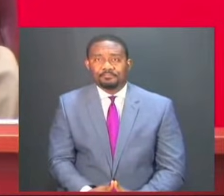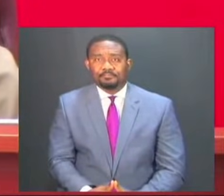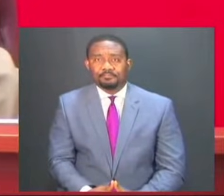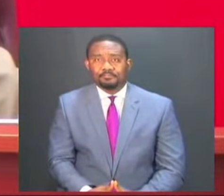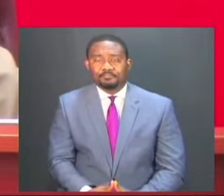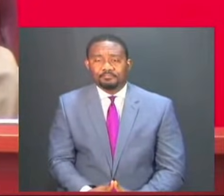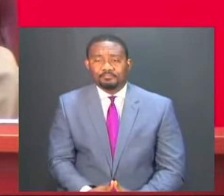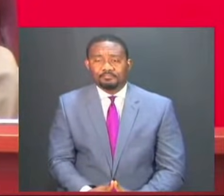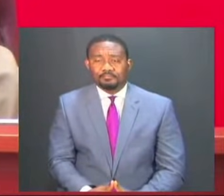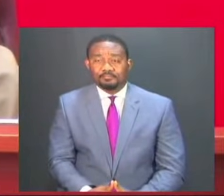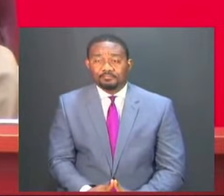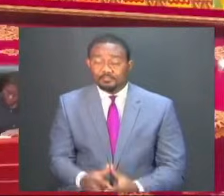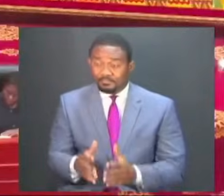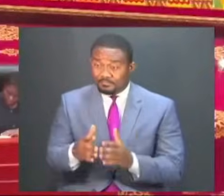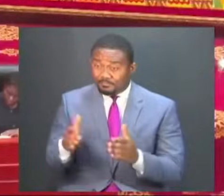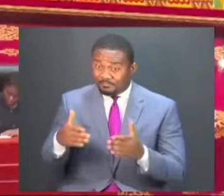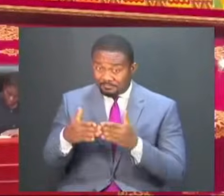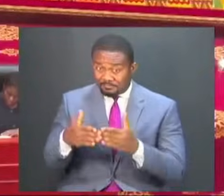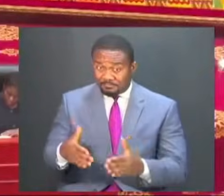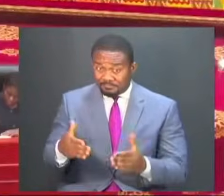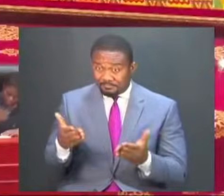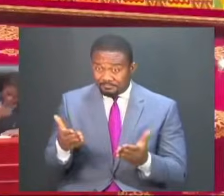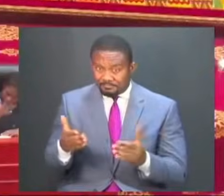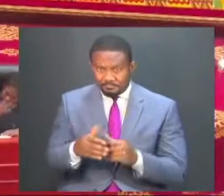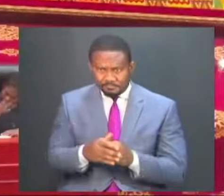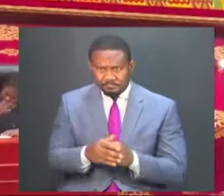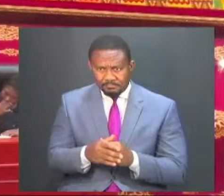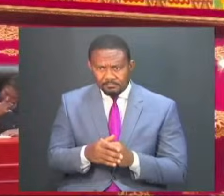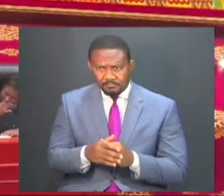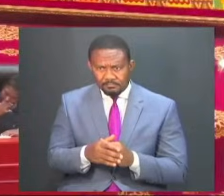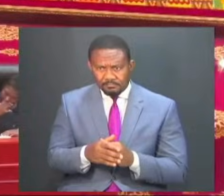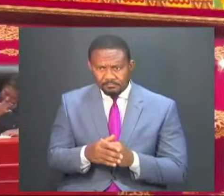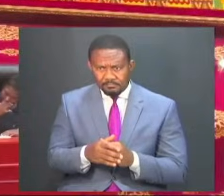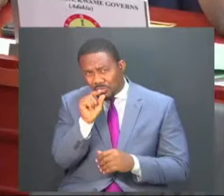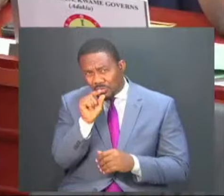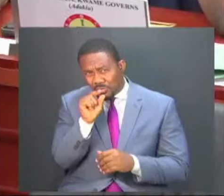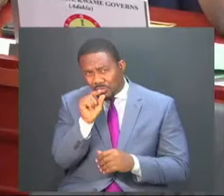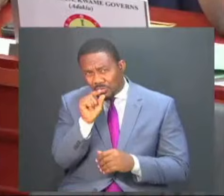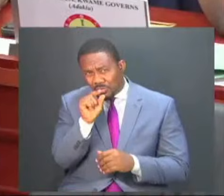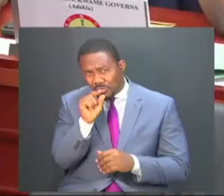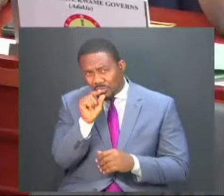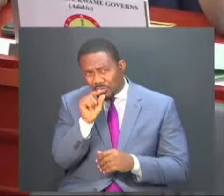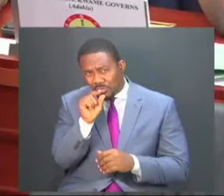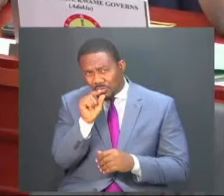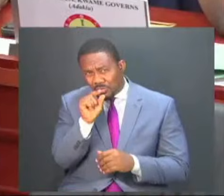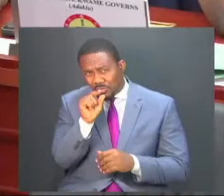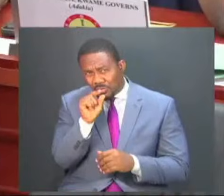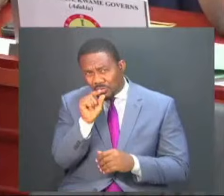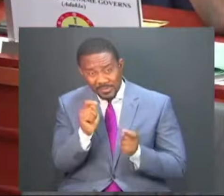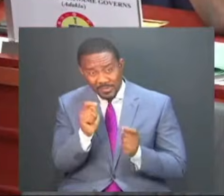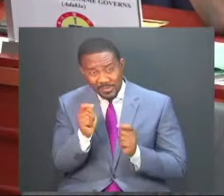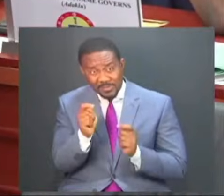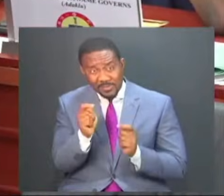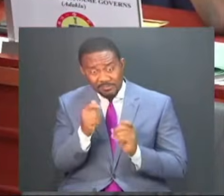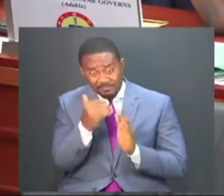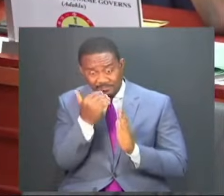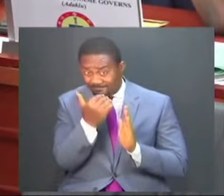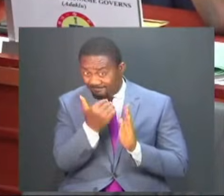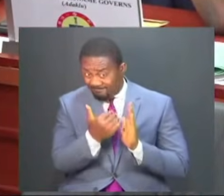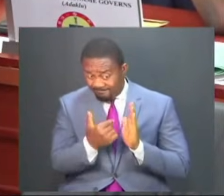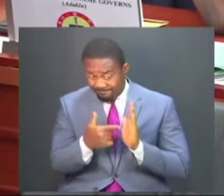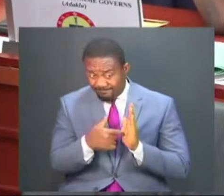Yes, Majority Leader. Yeah, Mr. Speaker, some slight amendment to our order